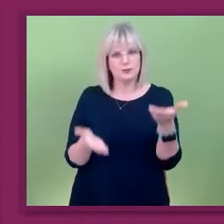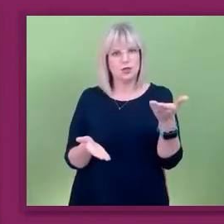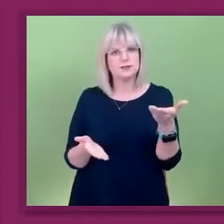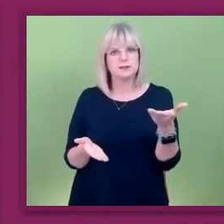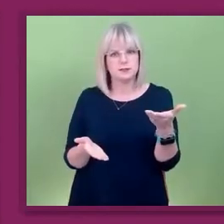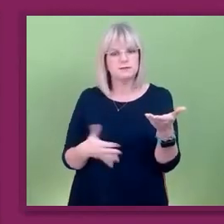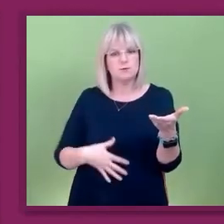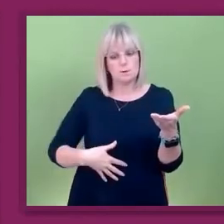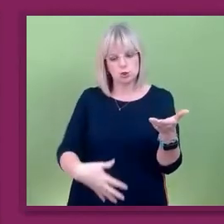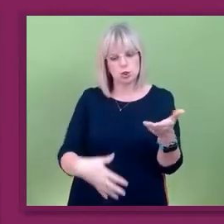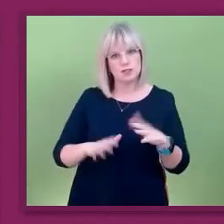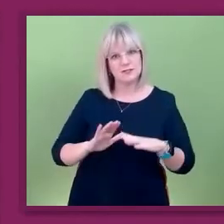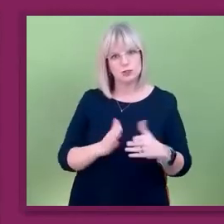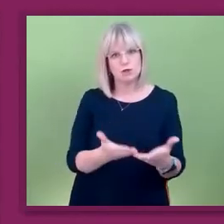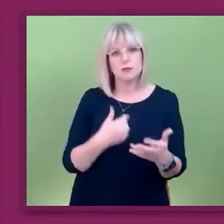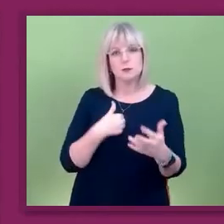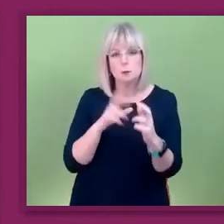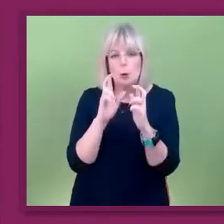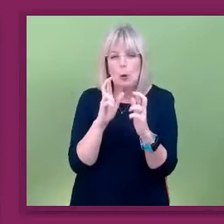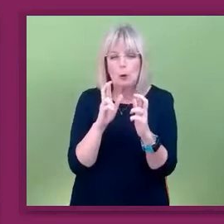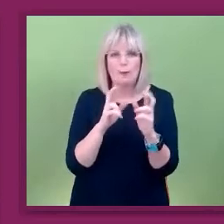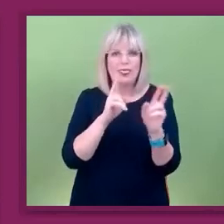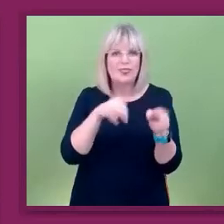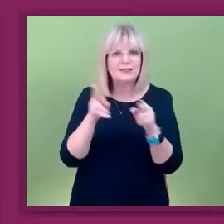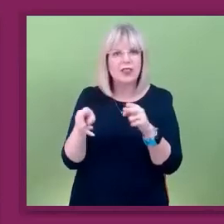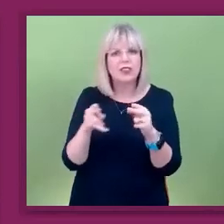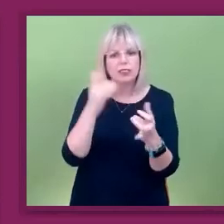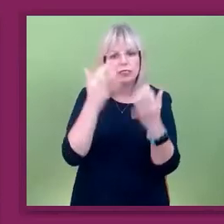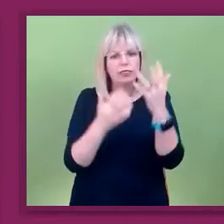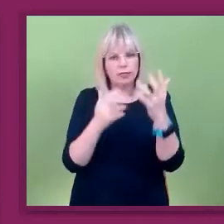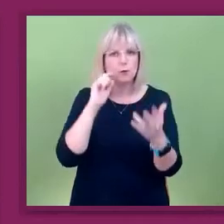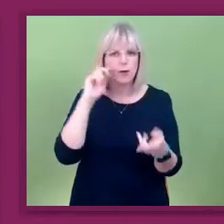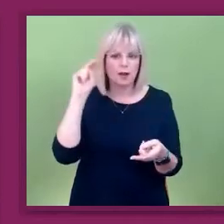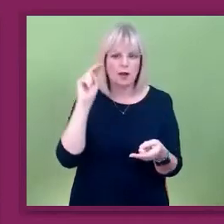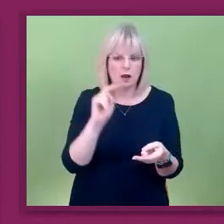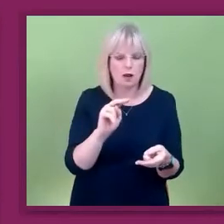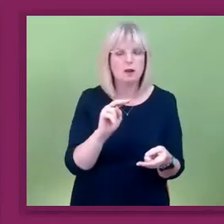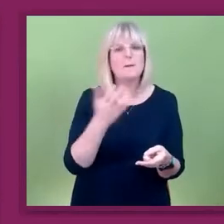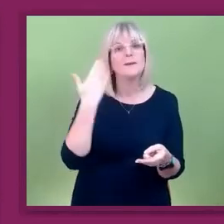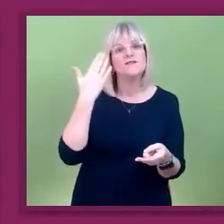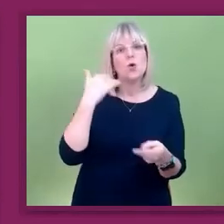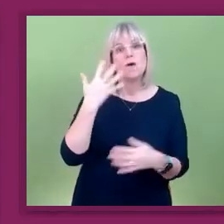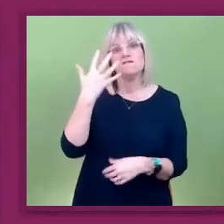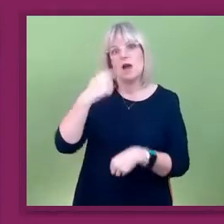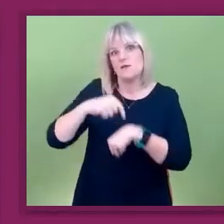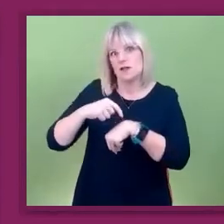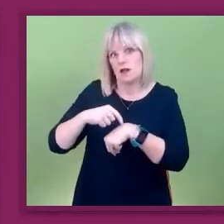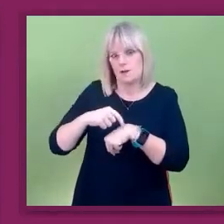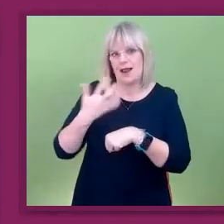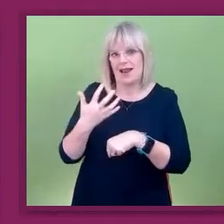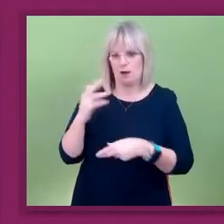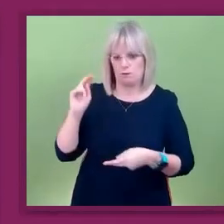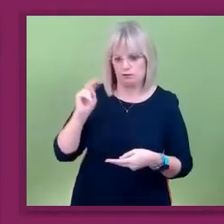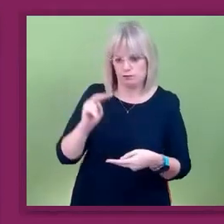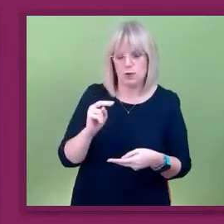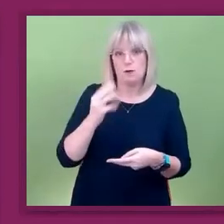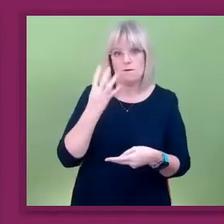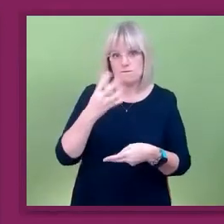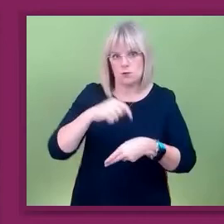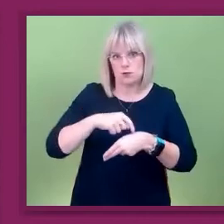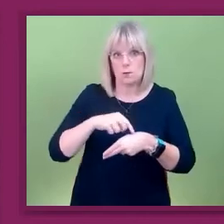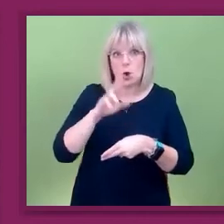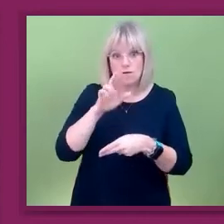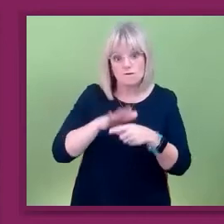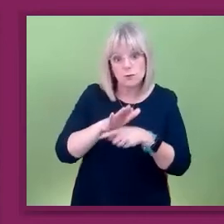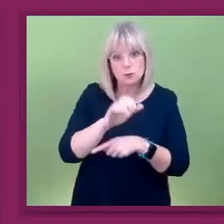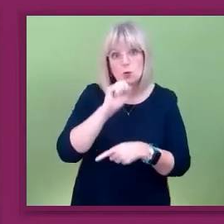these death rates can come down for Black women. They've gone down from 5 times more now to 4 times more, hopefully 3 to hopefully there won't